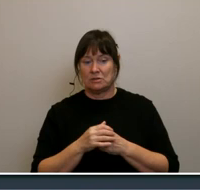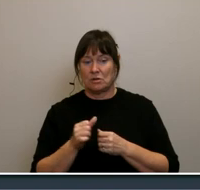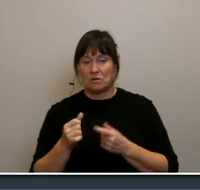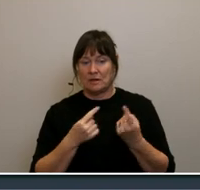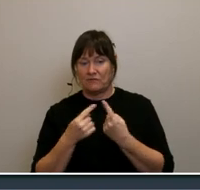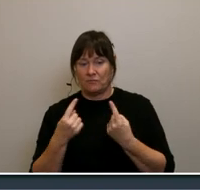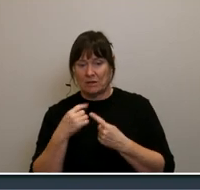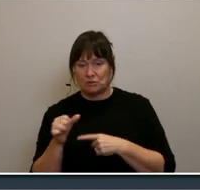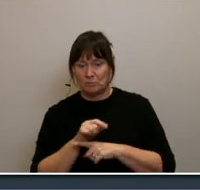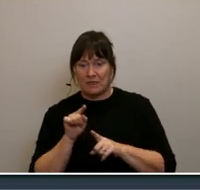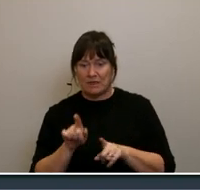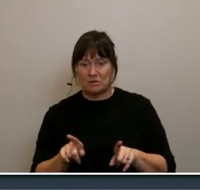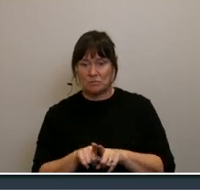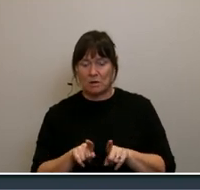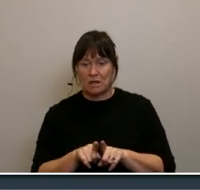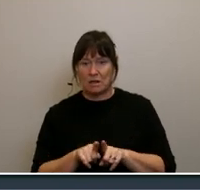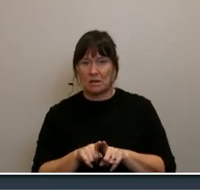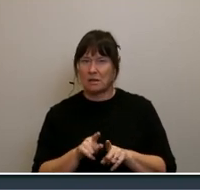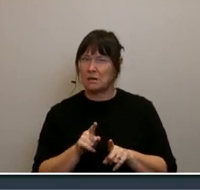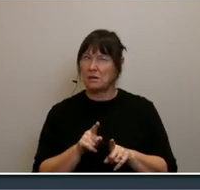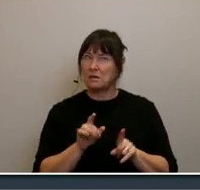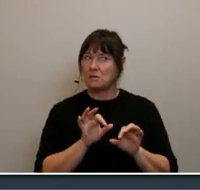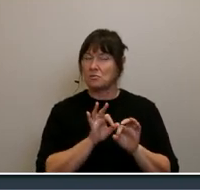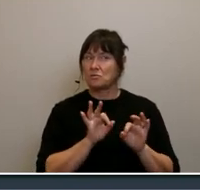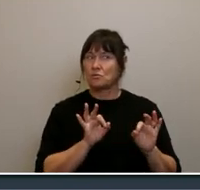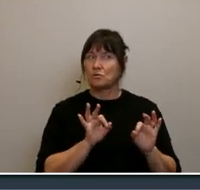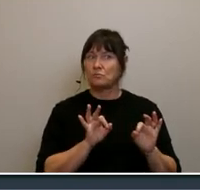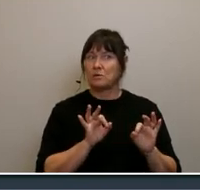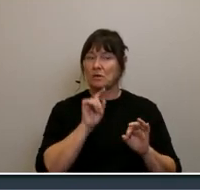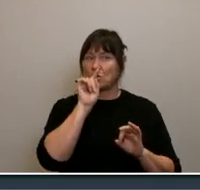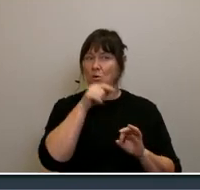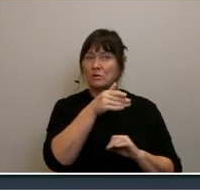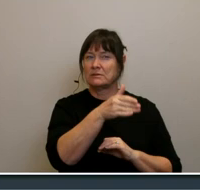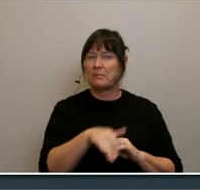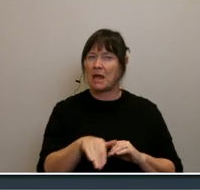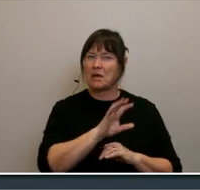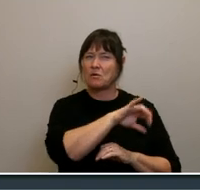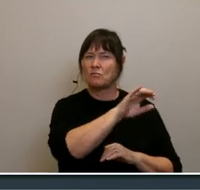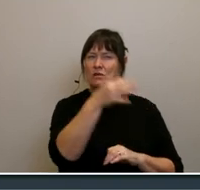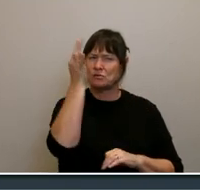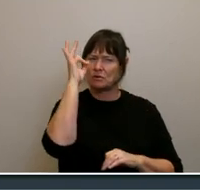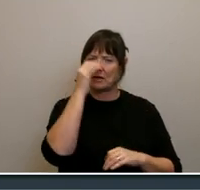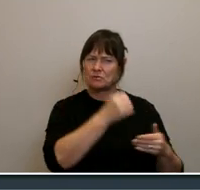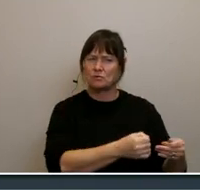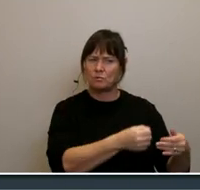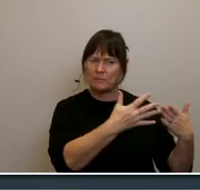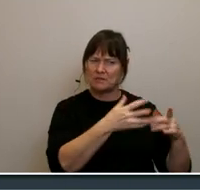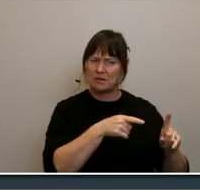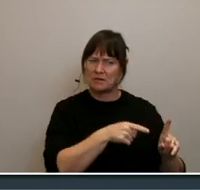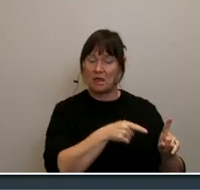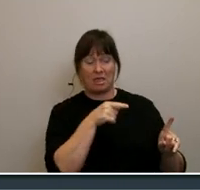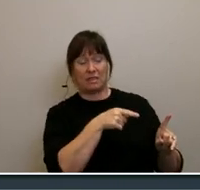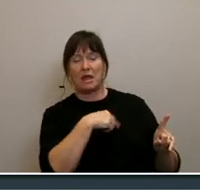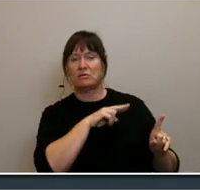somewhere in connection. I don't know if that would be on the Hawke's Bay Regional Council's website, or because I think